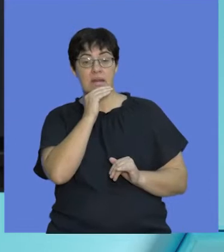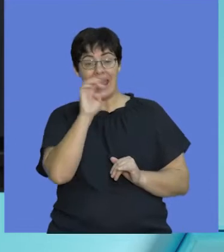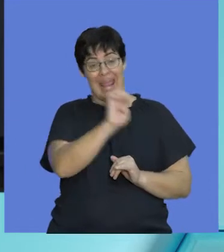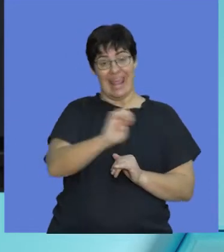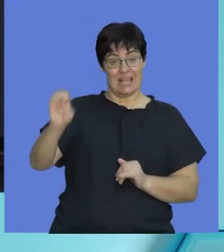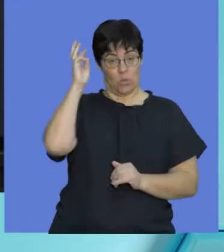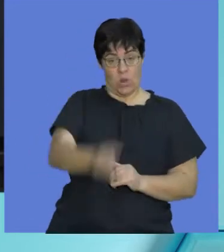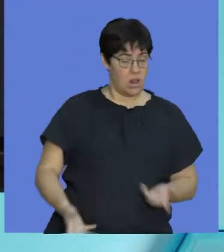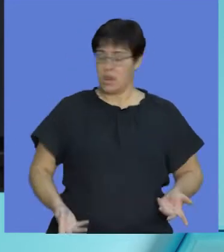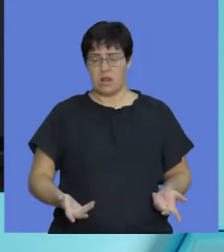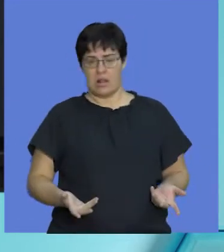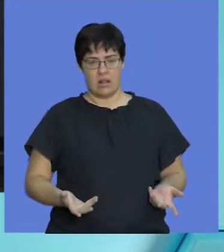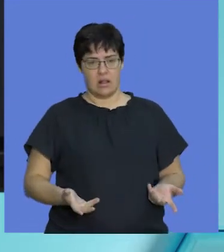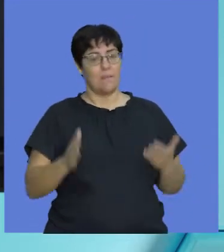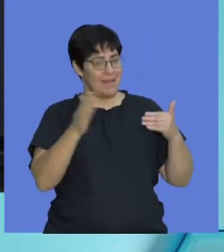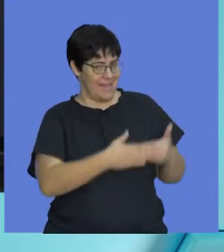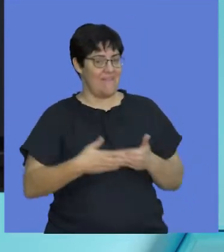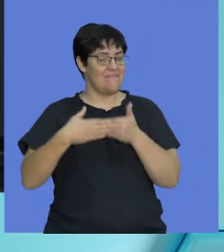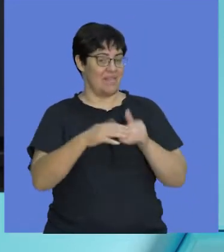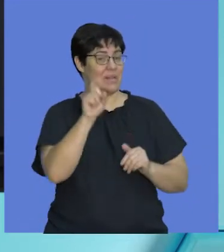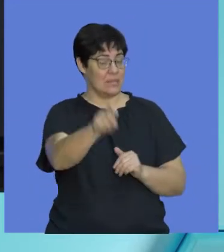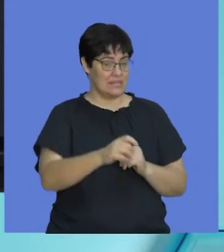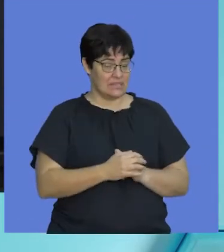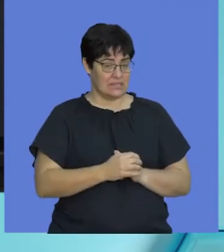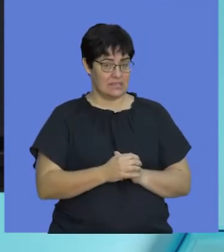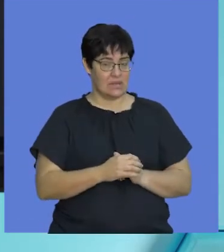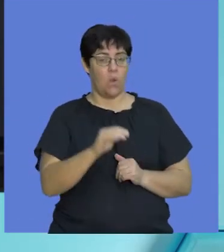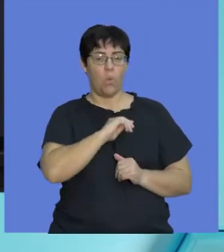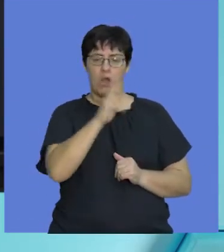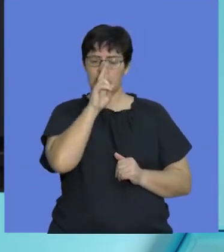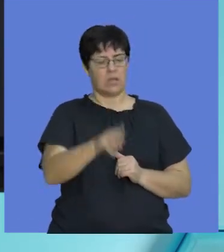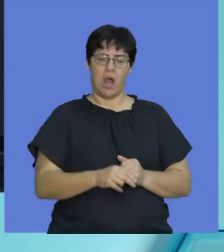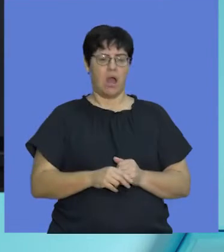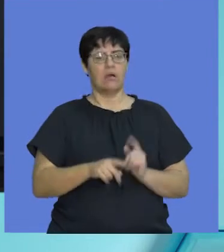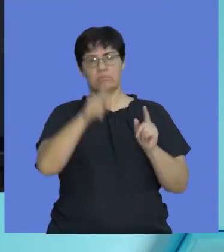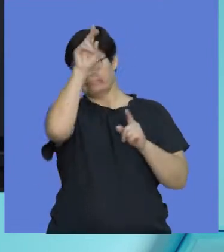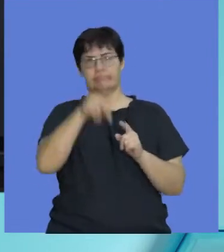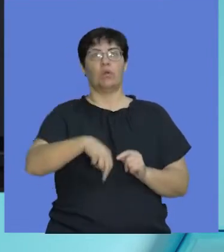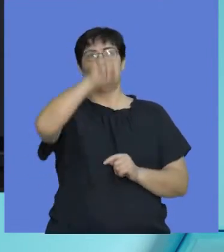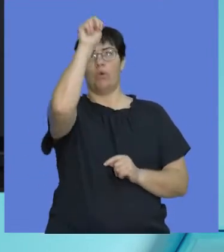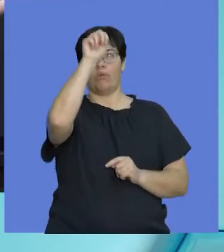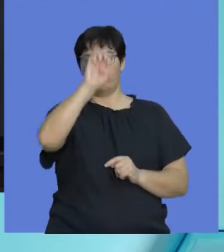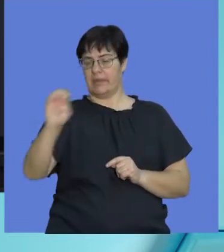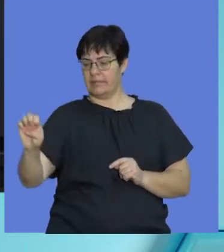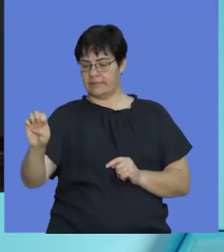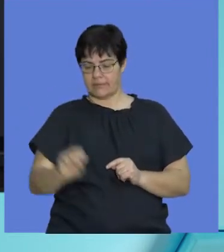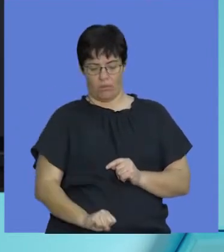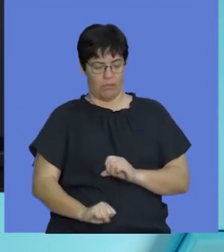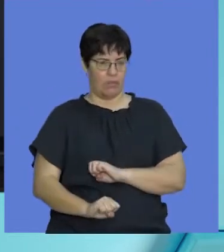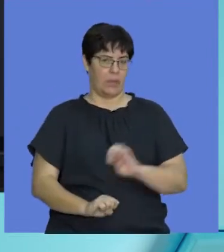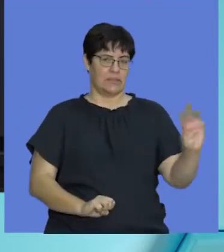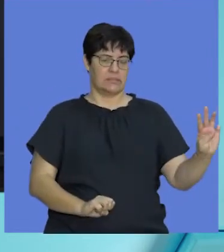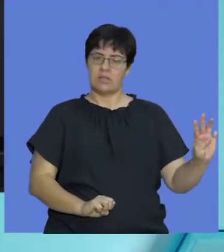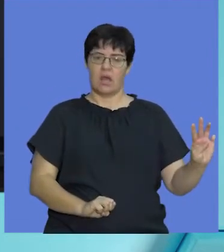going east. Be careful, okay? Because the way we draw the north, south, east